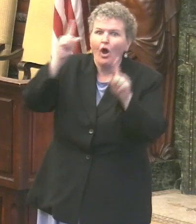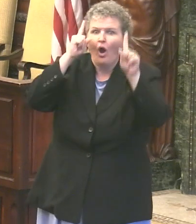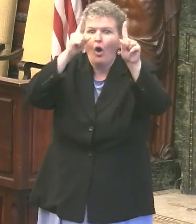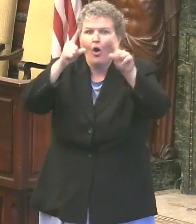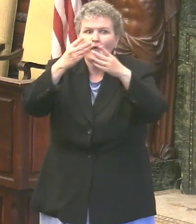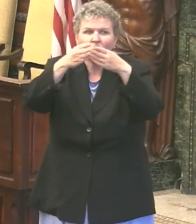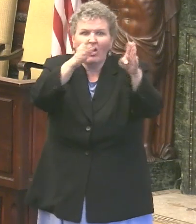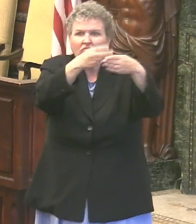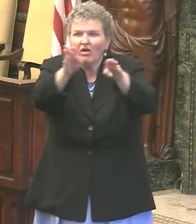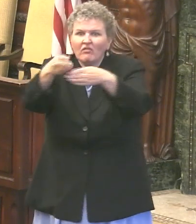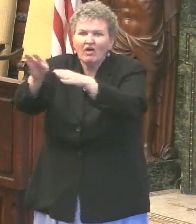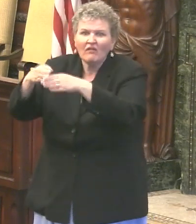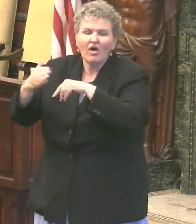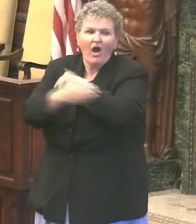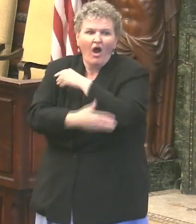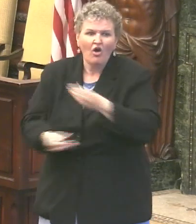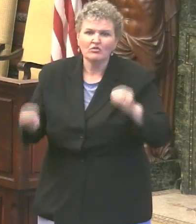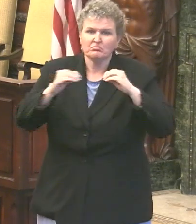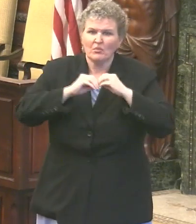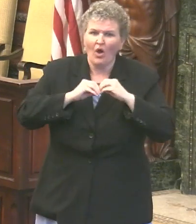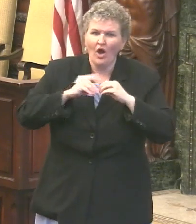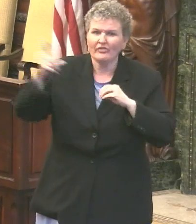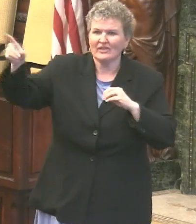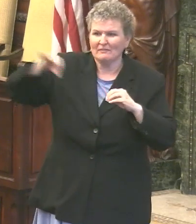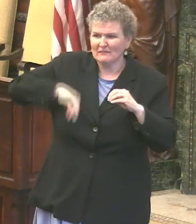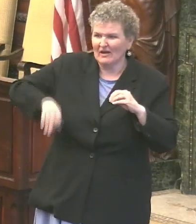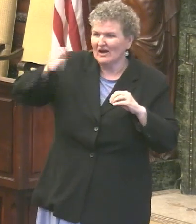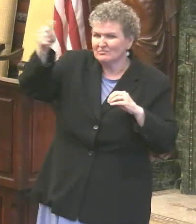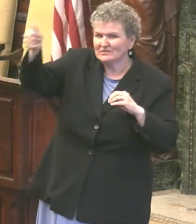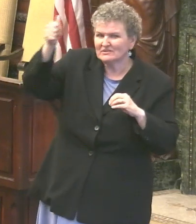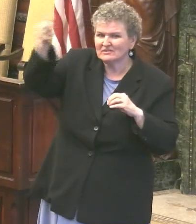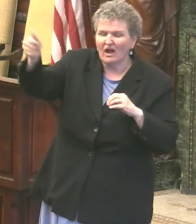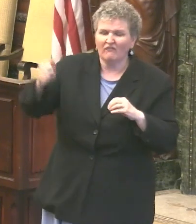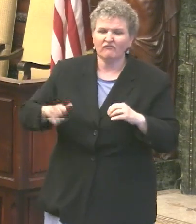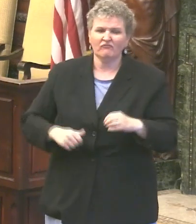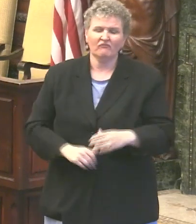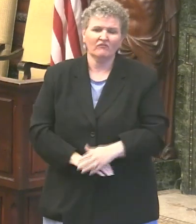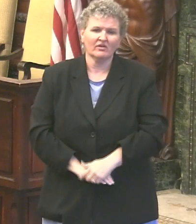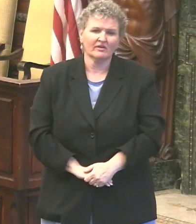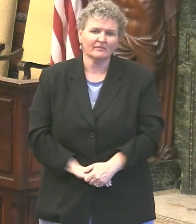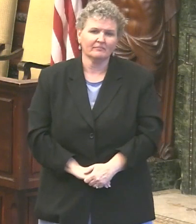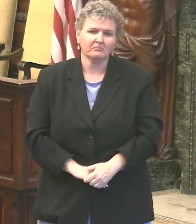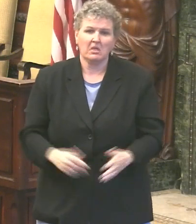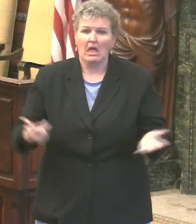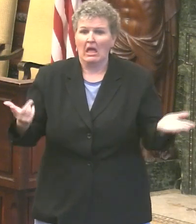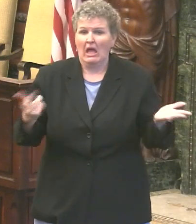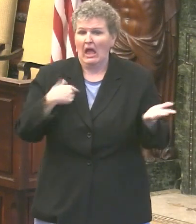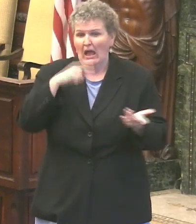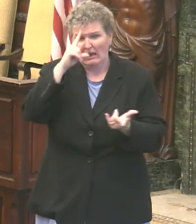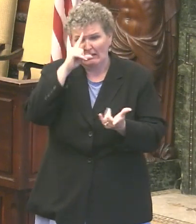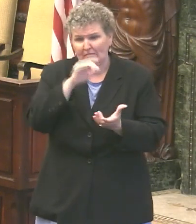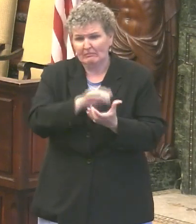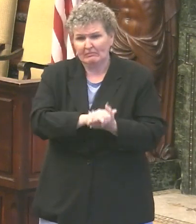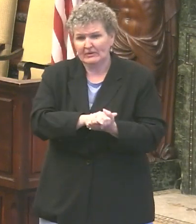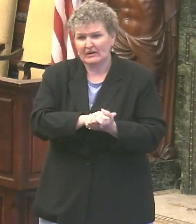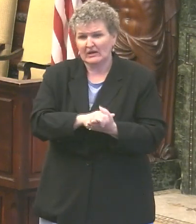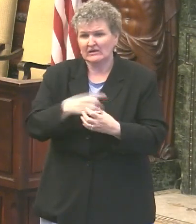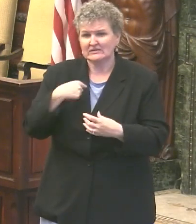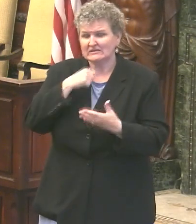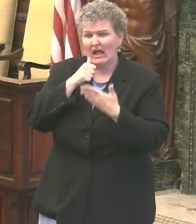the country for his own political benefit, which I believe will not be helpful to him in the